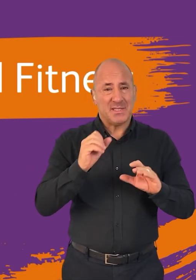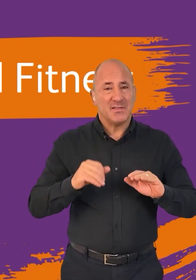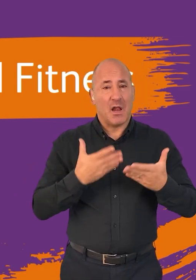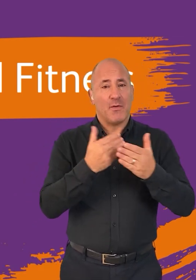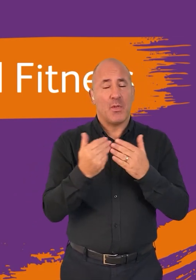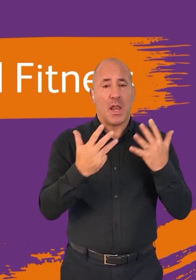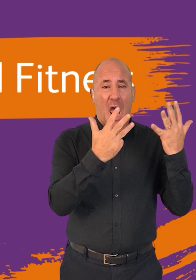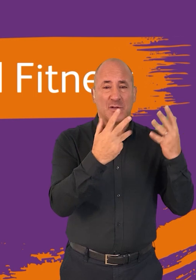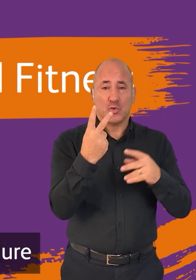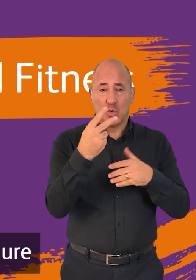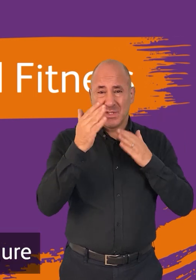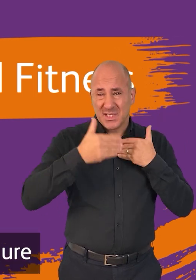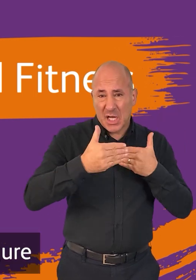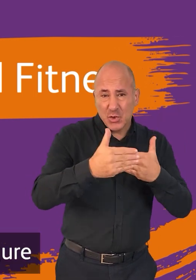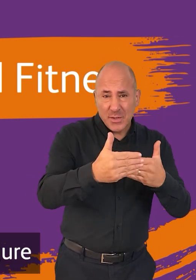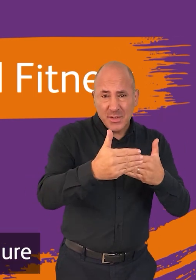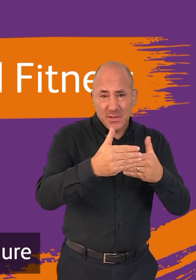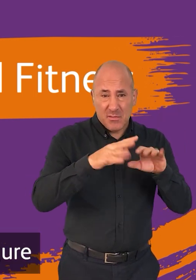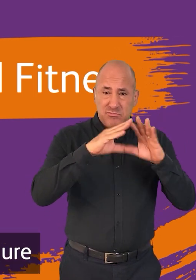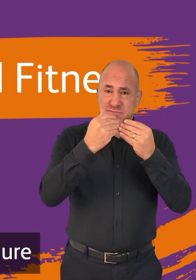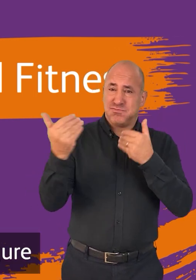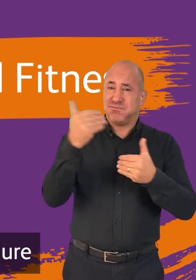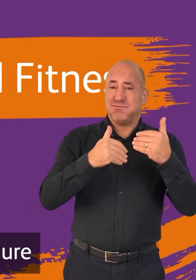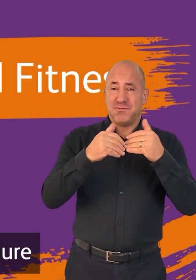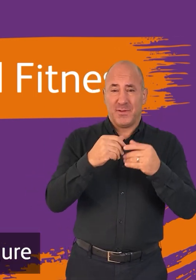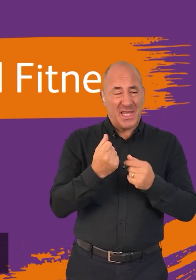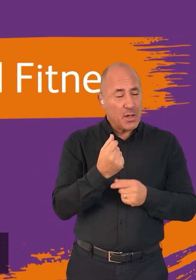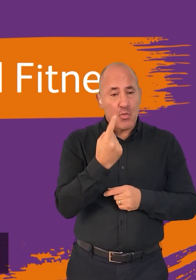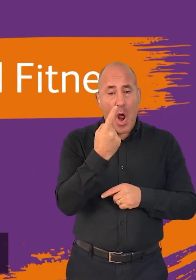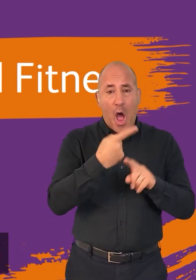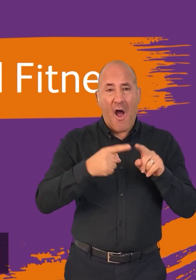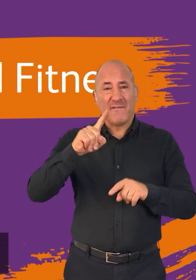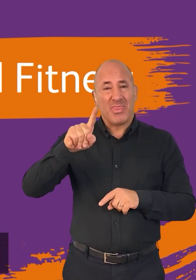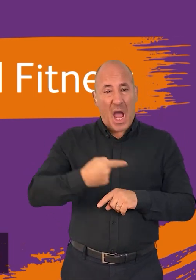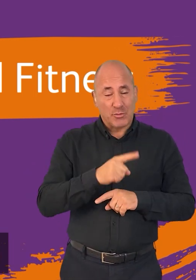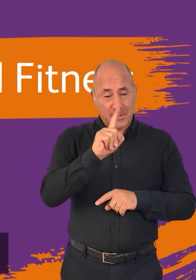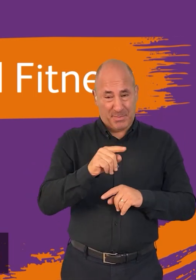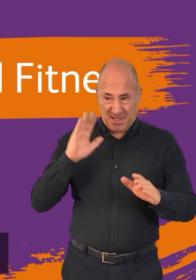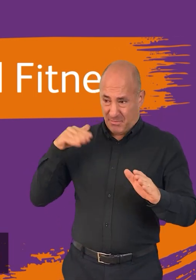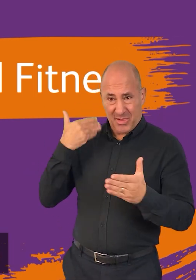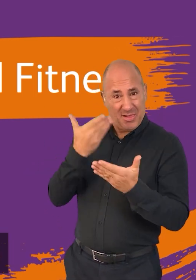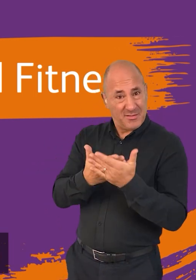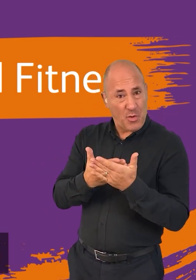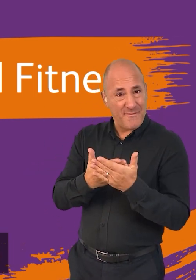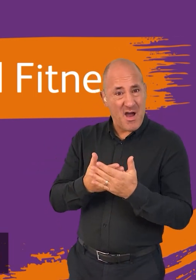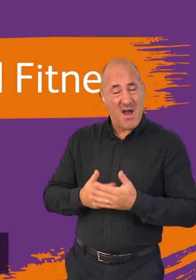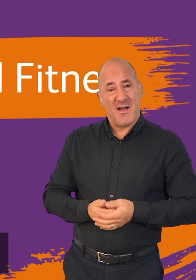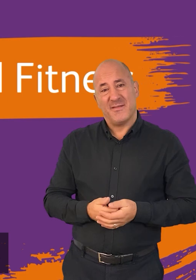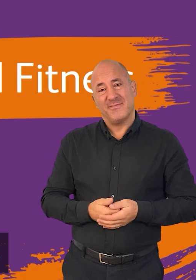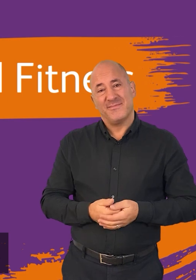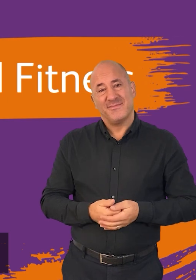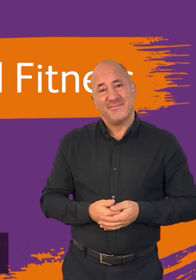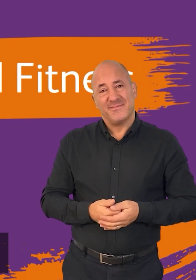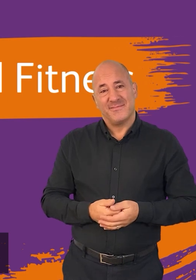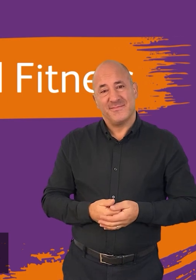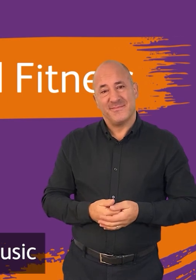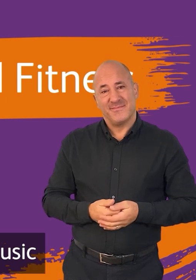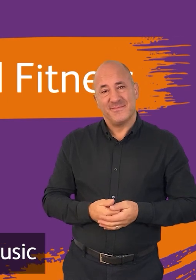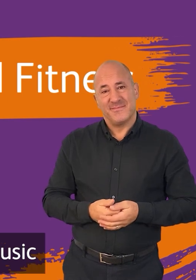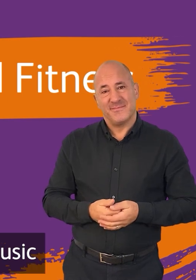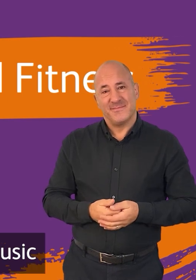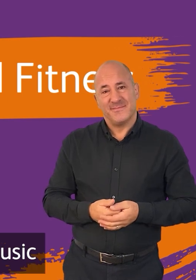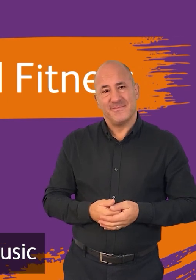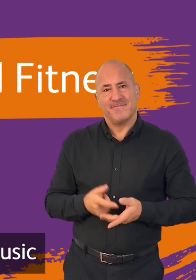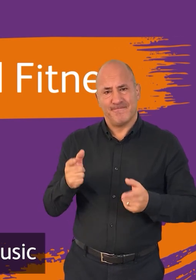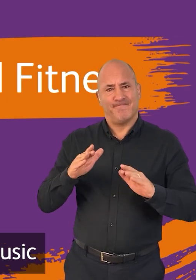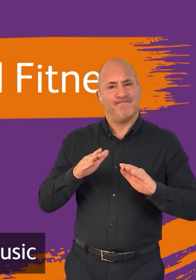January 2022 and have had an overall attendance figure of almost 1,500 people in that time.